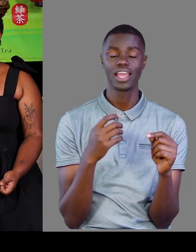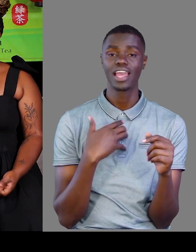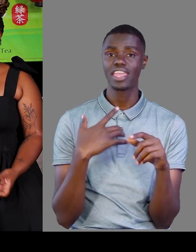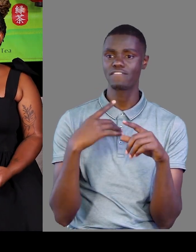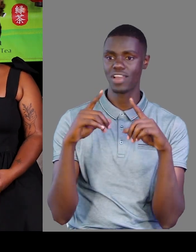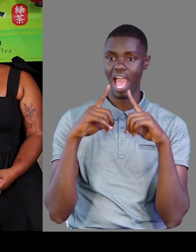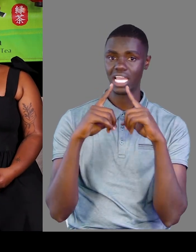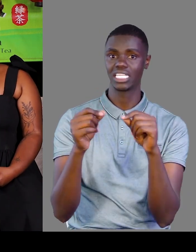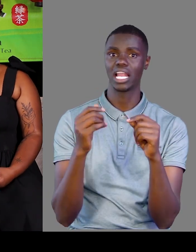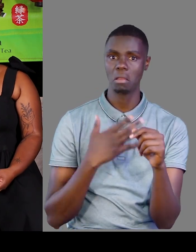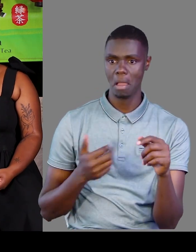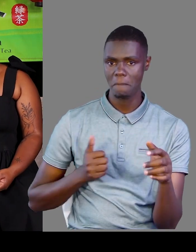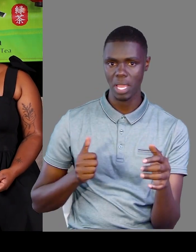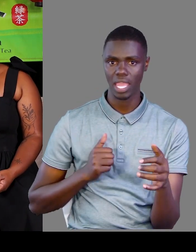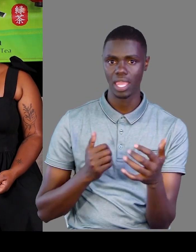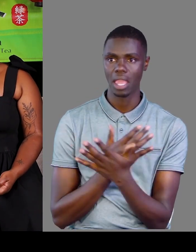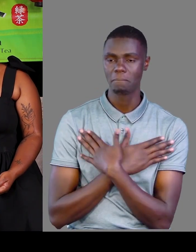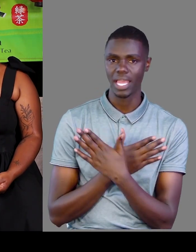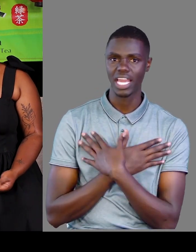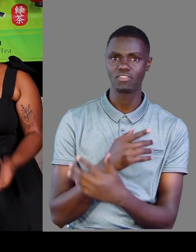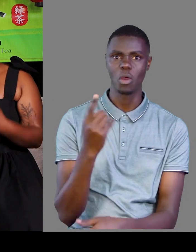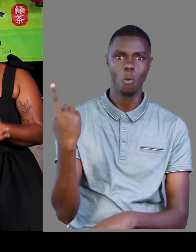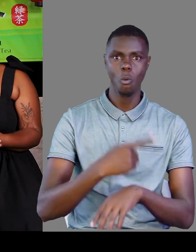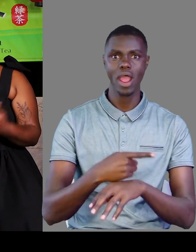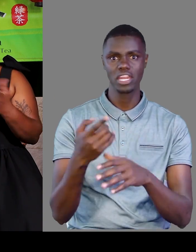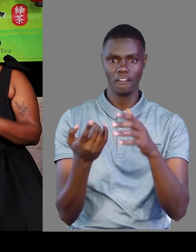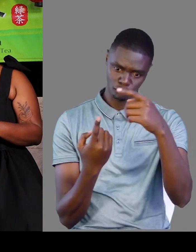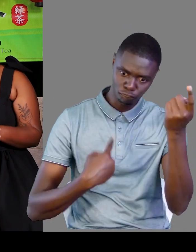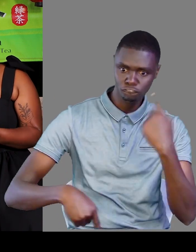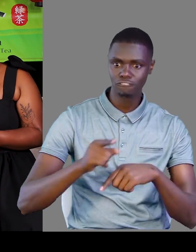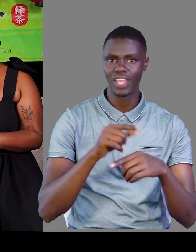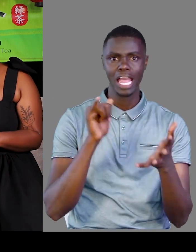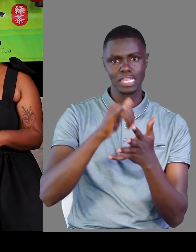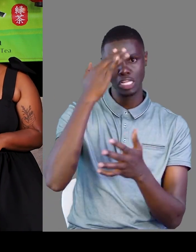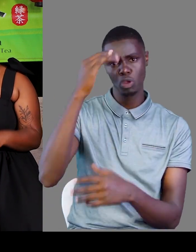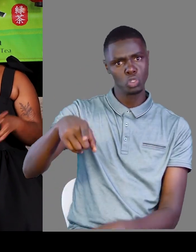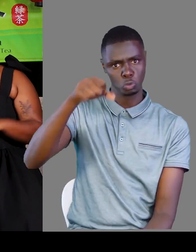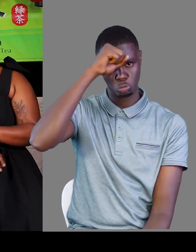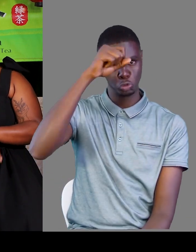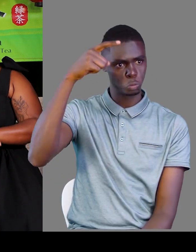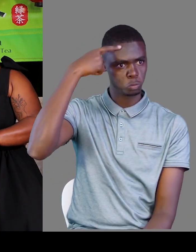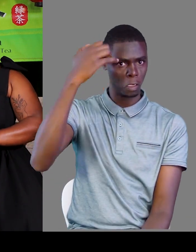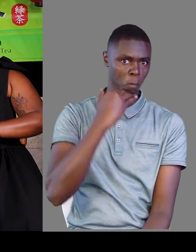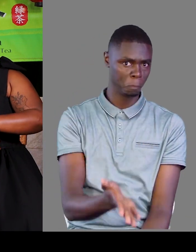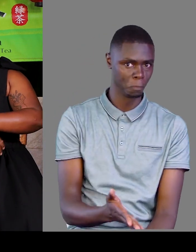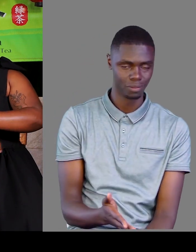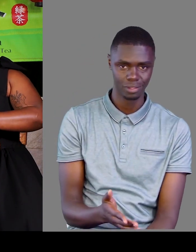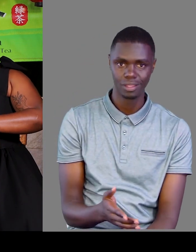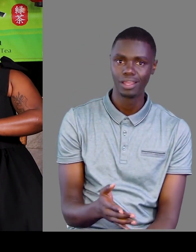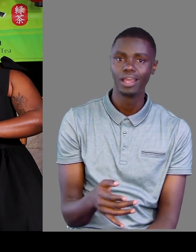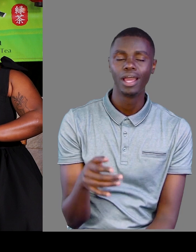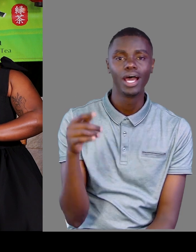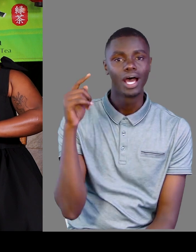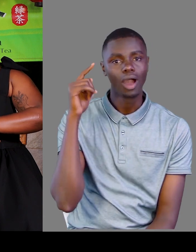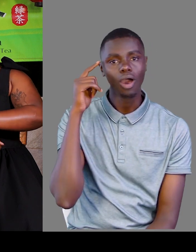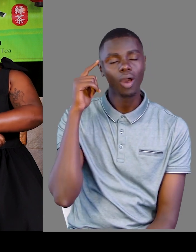atakwambia ndio maana unakuwaga unanga akili. Walai. Yeah, so men are not taken seriously. Yeah. And what do you